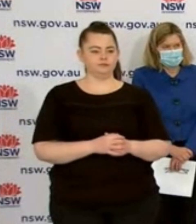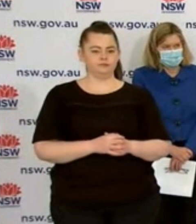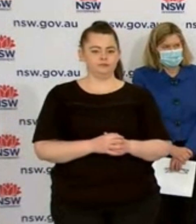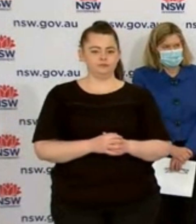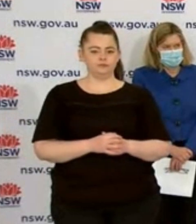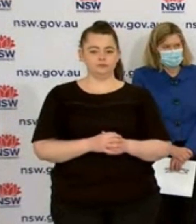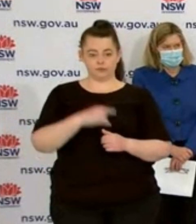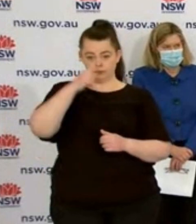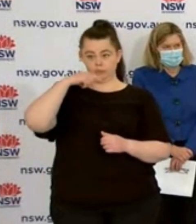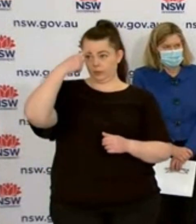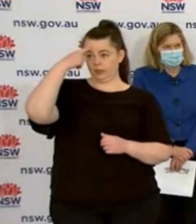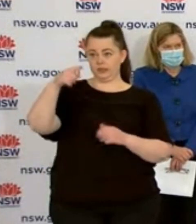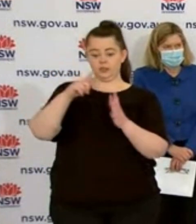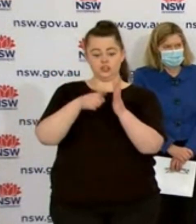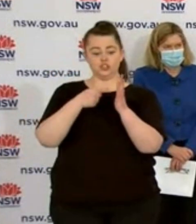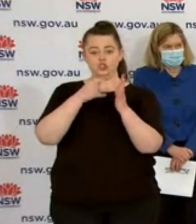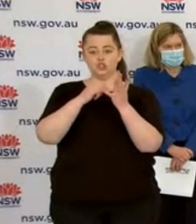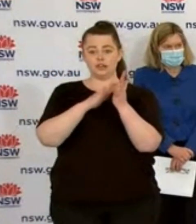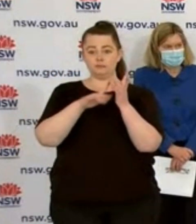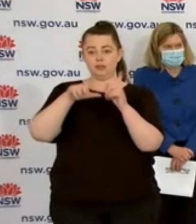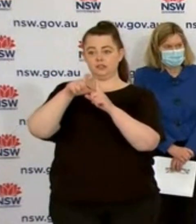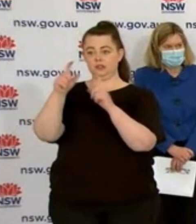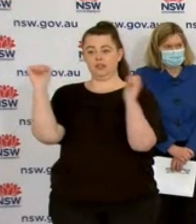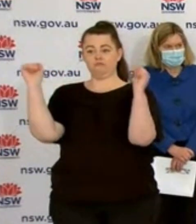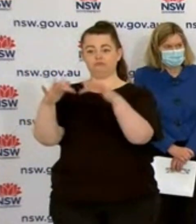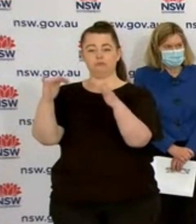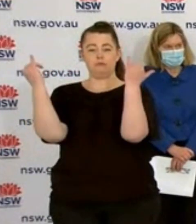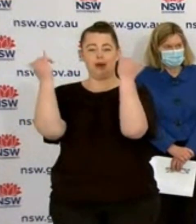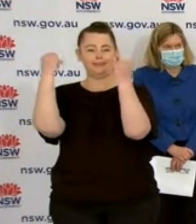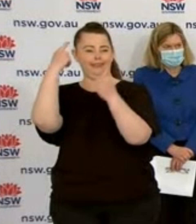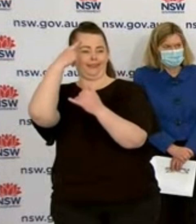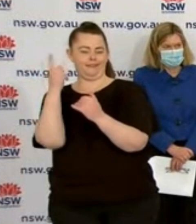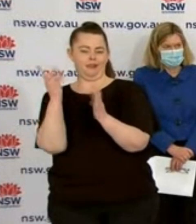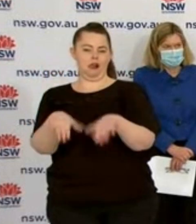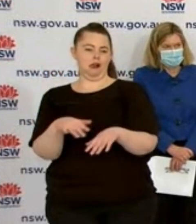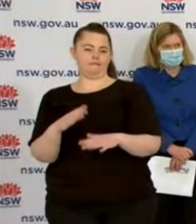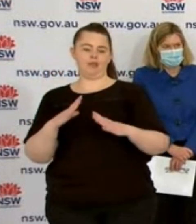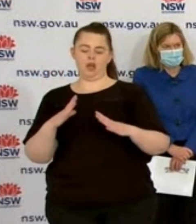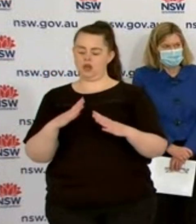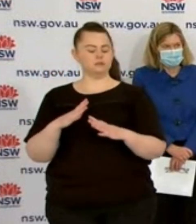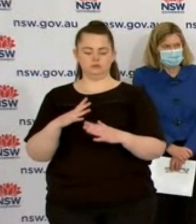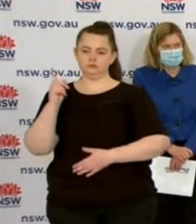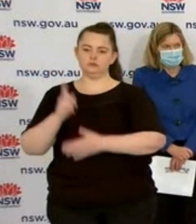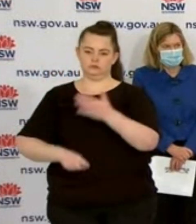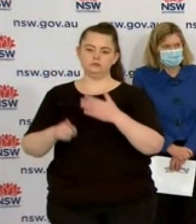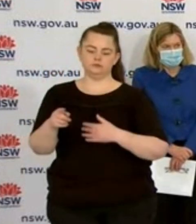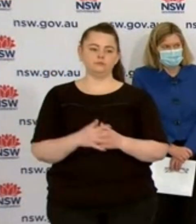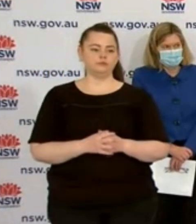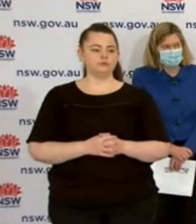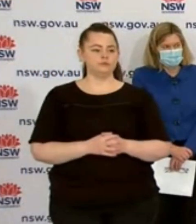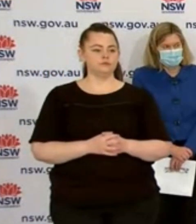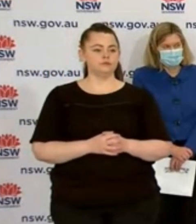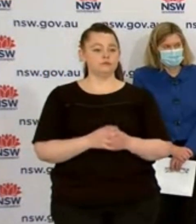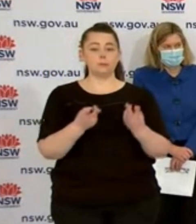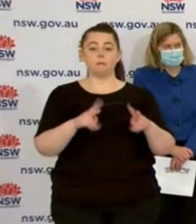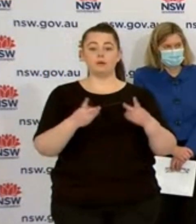residence at Jesmond up near Newcastle. 10 infringements issued to a group of people who went to a barbecue lunch